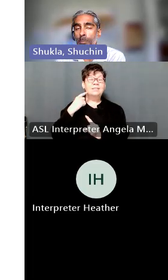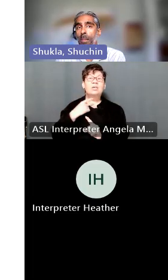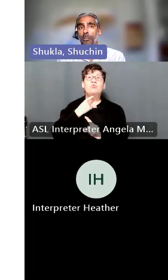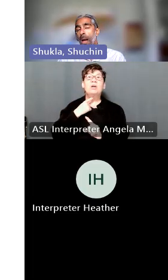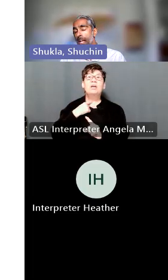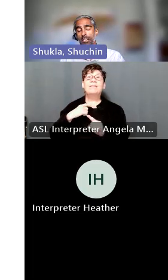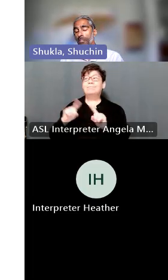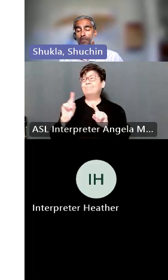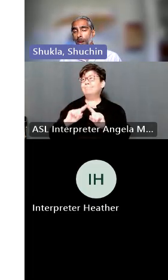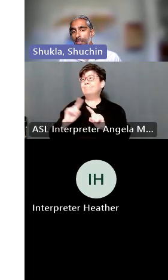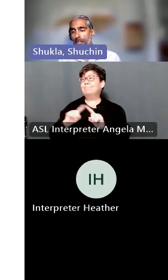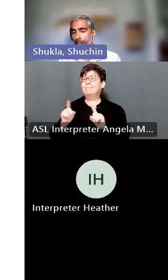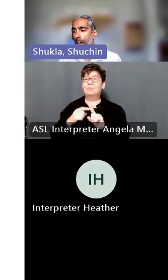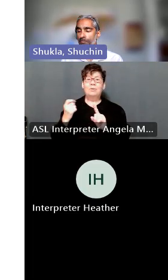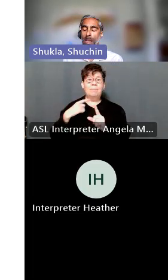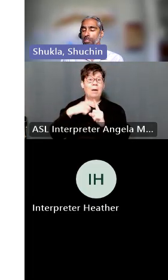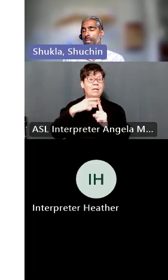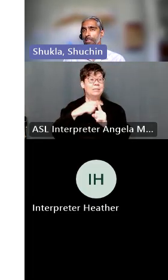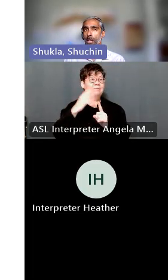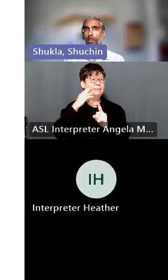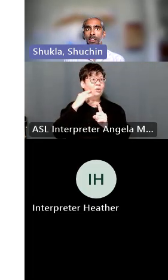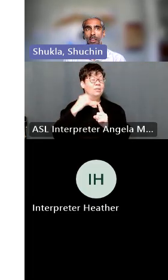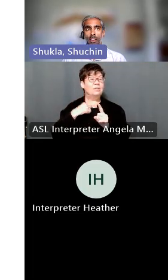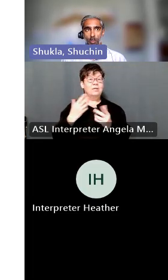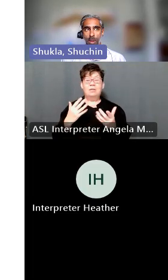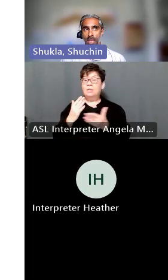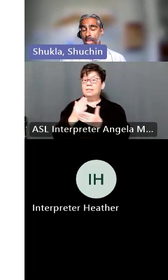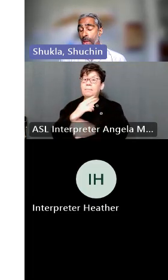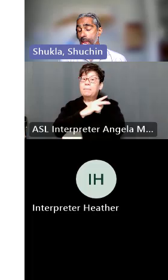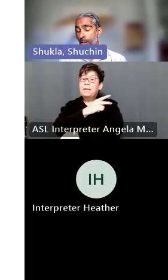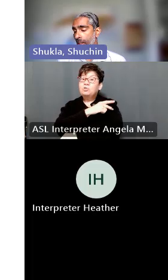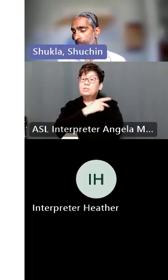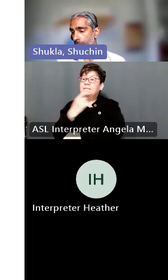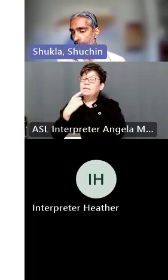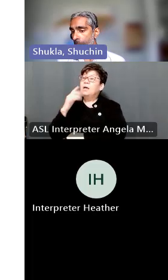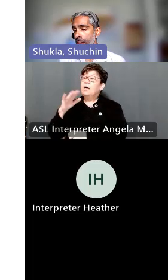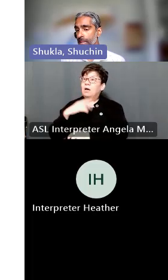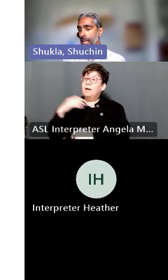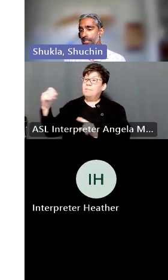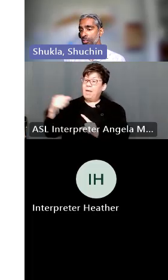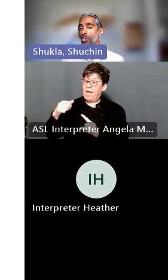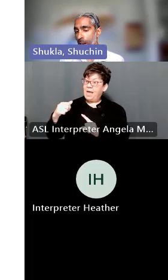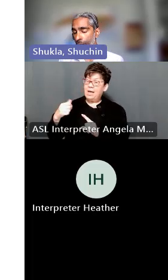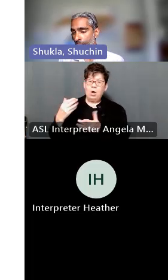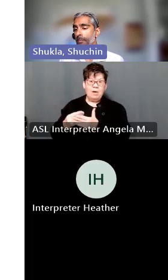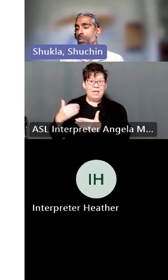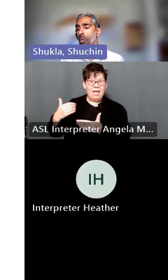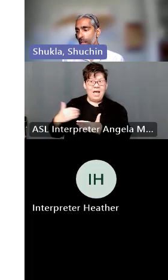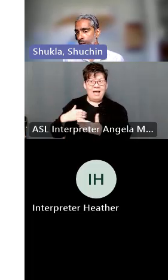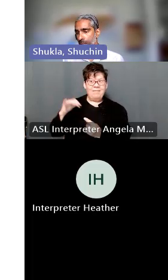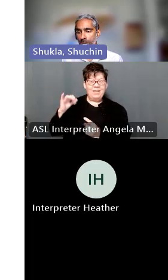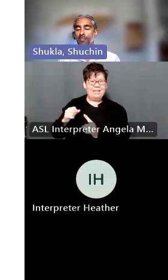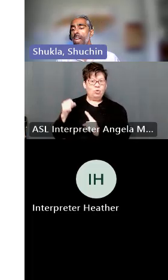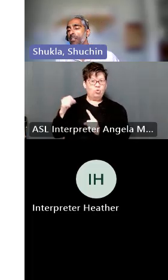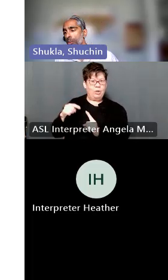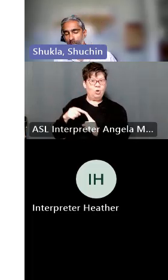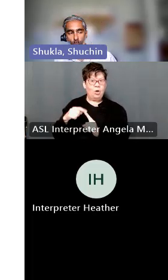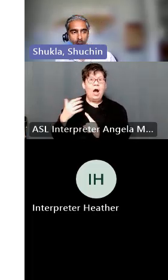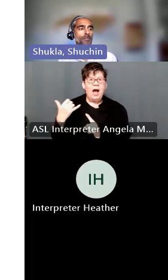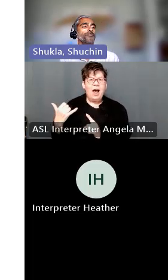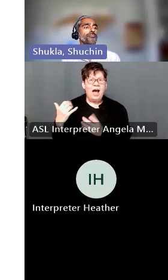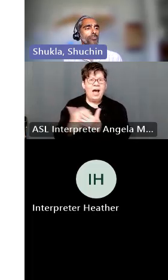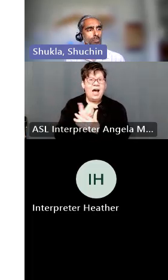lot of things. It can be from positive experiences. I have patients that tell me when they get paid or they have money in their pocket, that's a trigger for them to want to use,